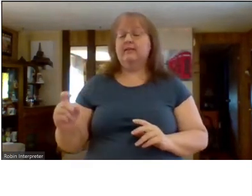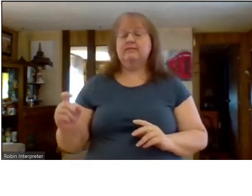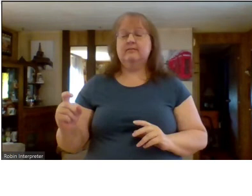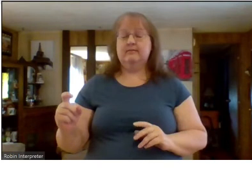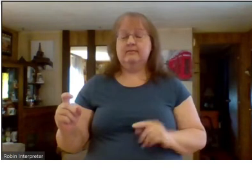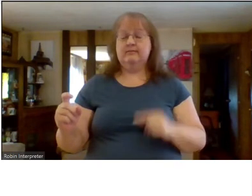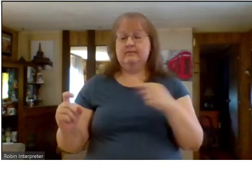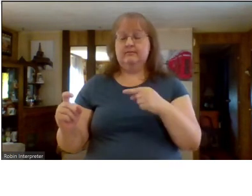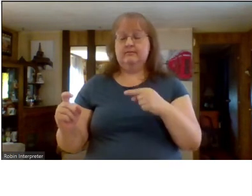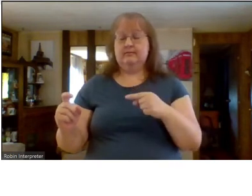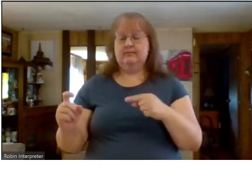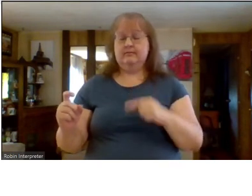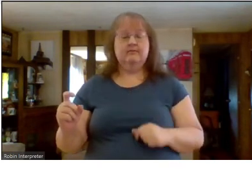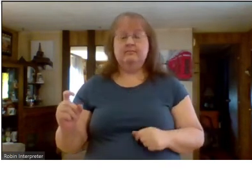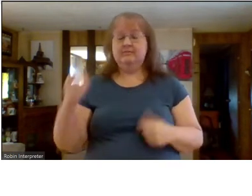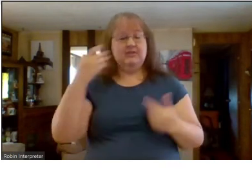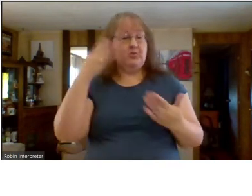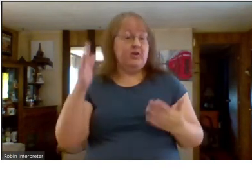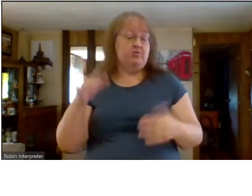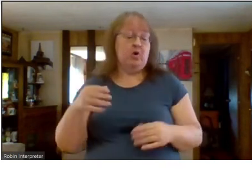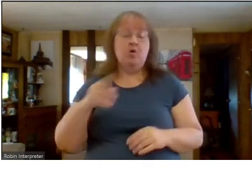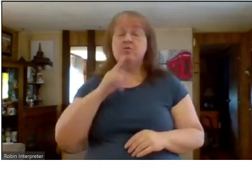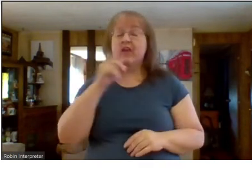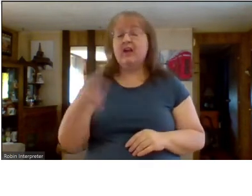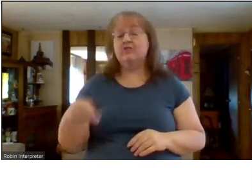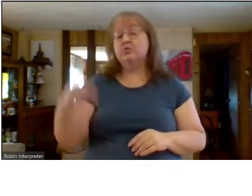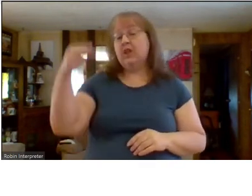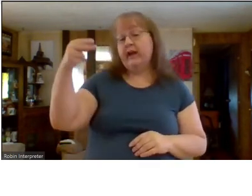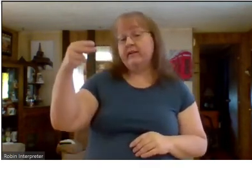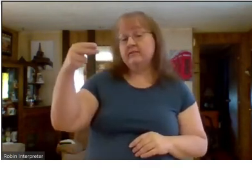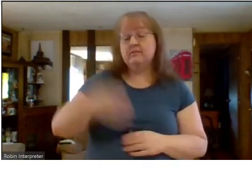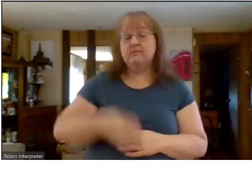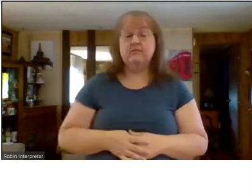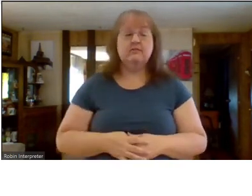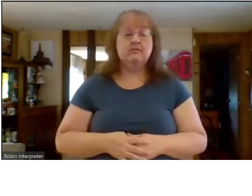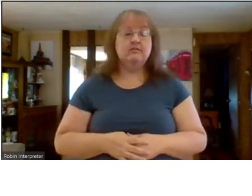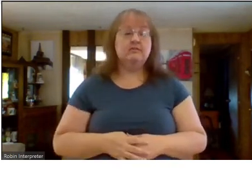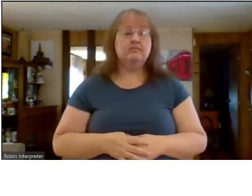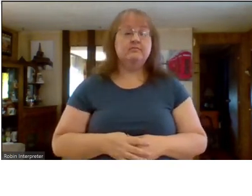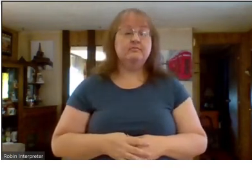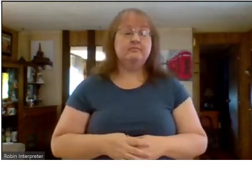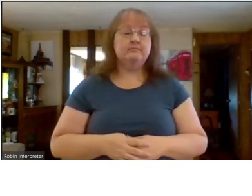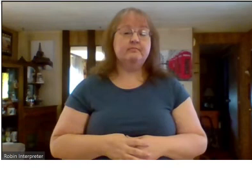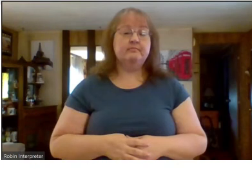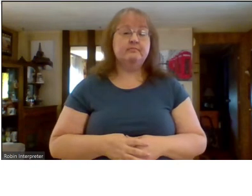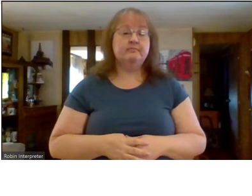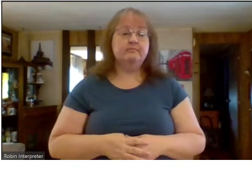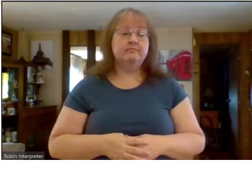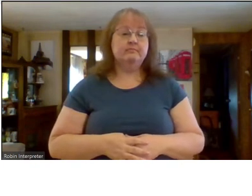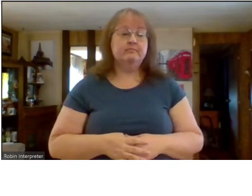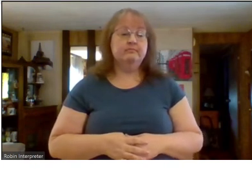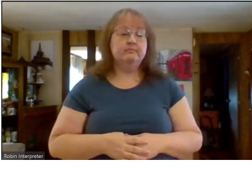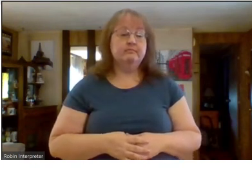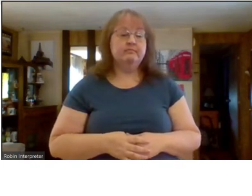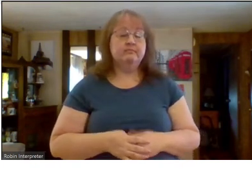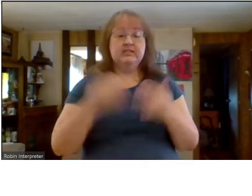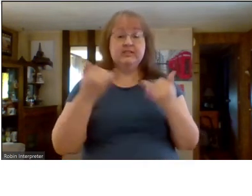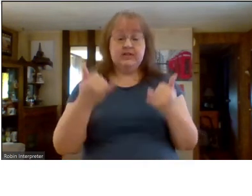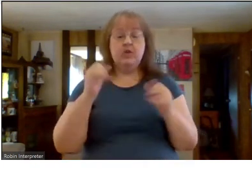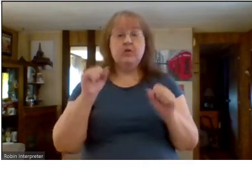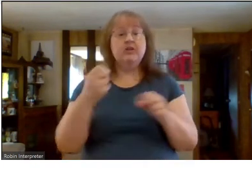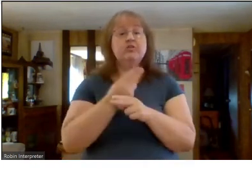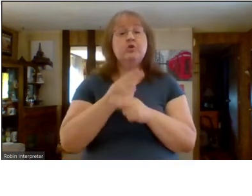Then that means that X is on the bottom because we don't know the actual height, because that's what it's saying. What is the actual height of the